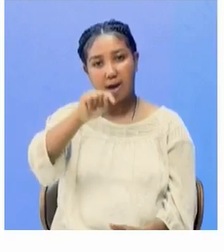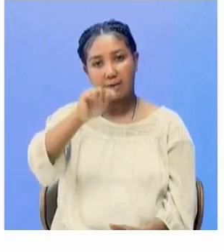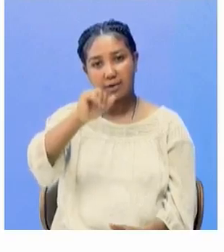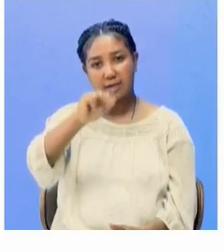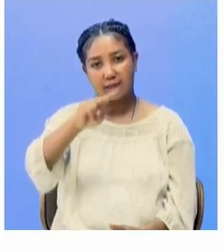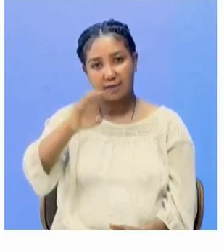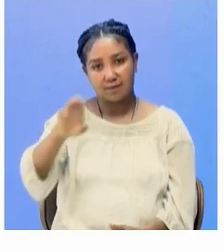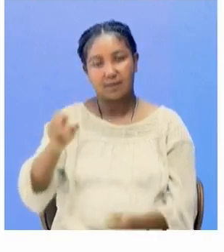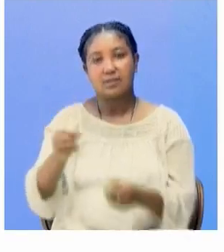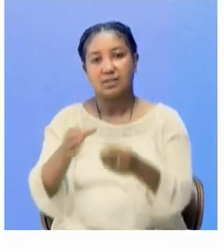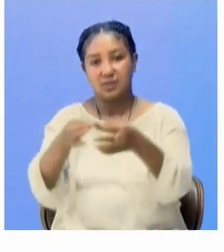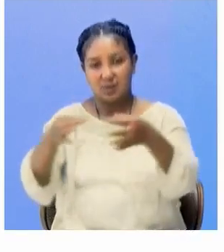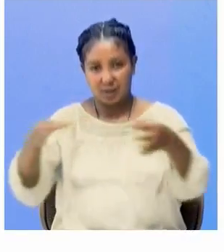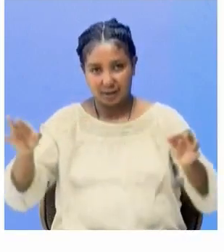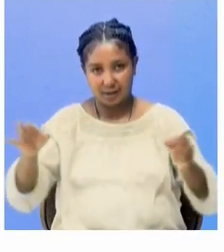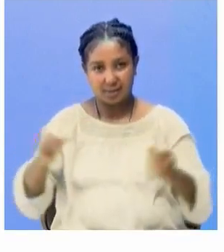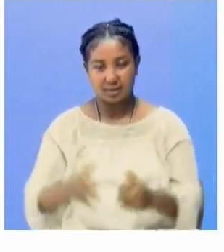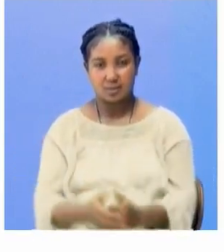sentence.